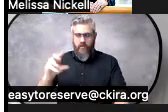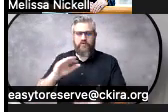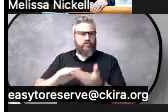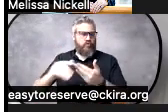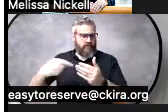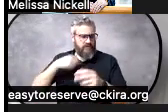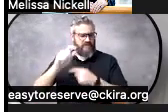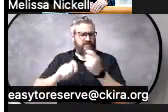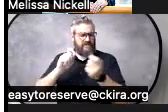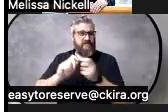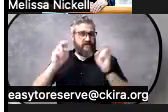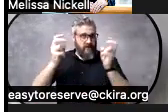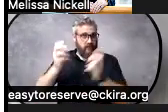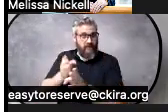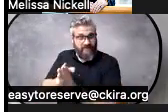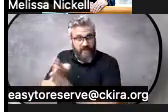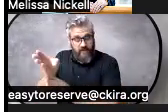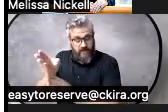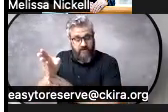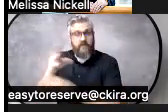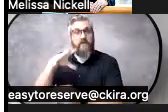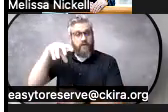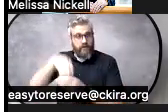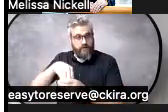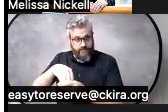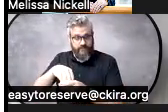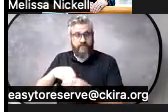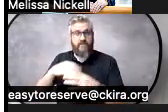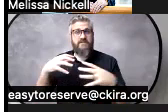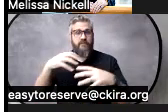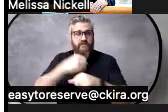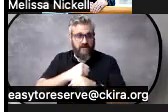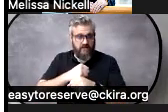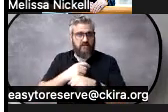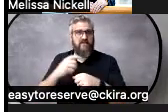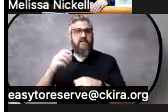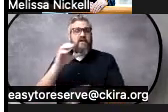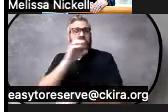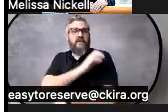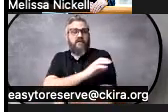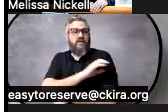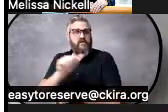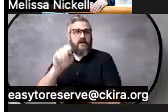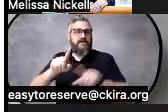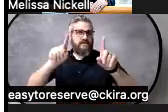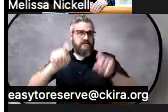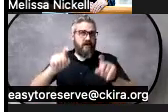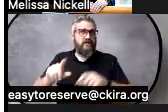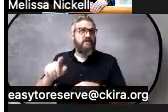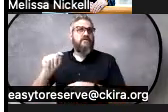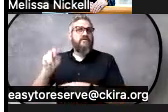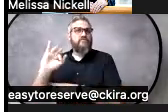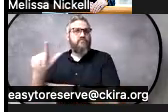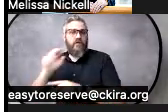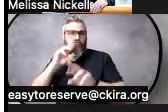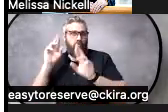specific topic or a field. And this includes summarizations of clinical case studies, clinical trial reports, and other